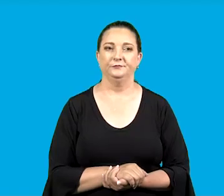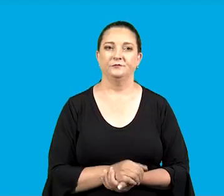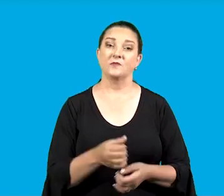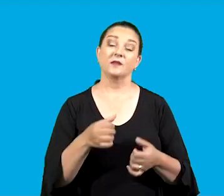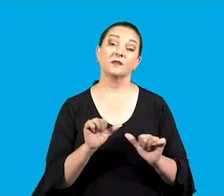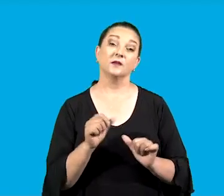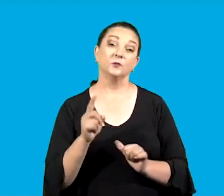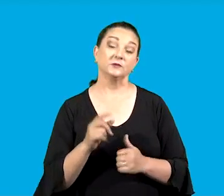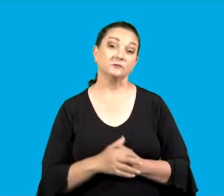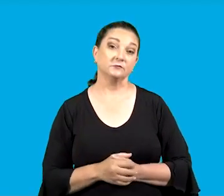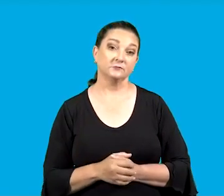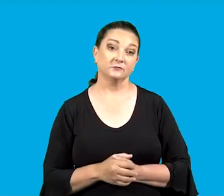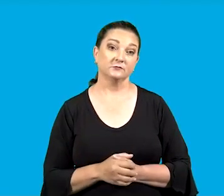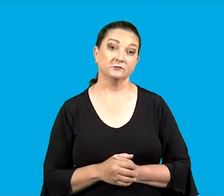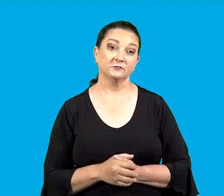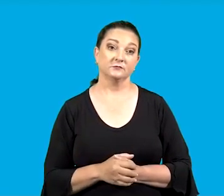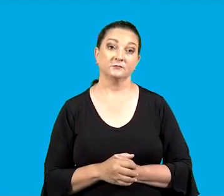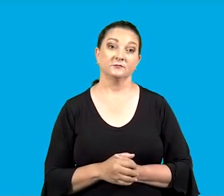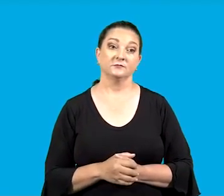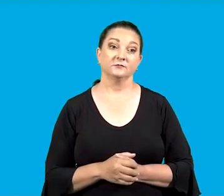891,800 and then